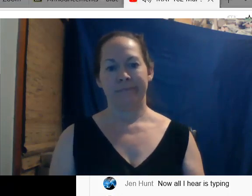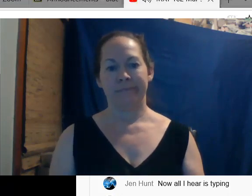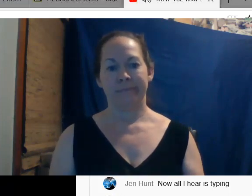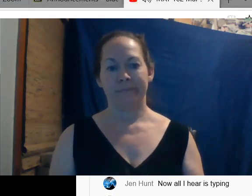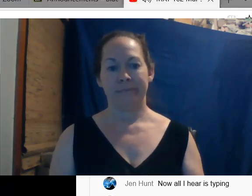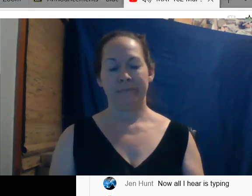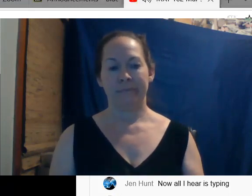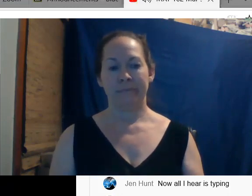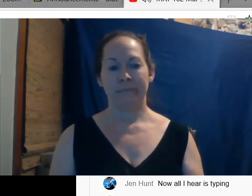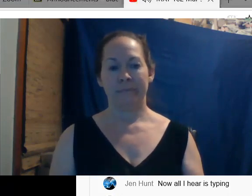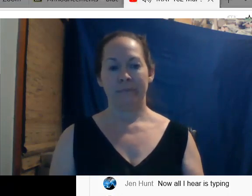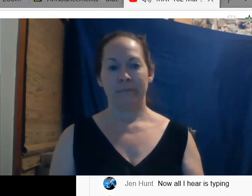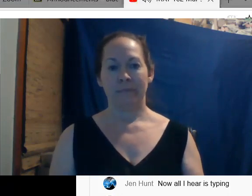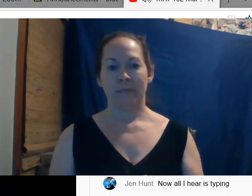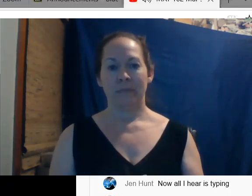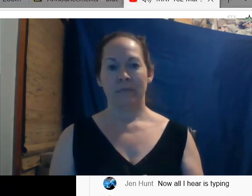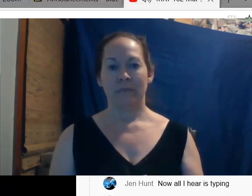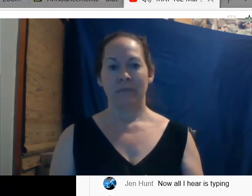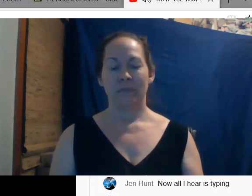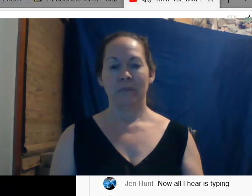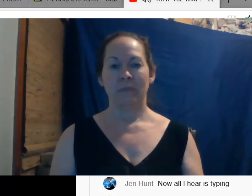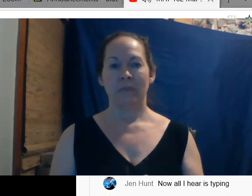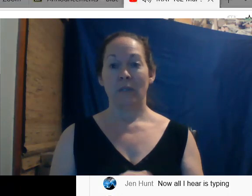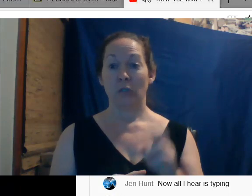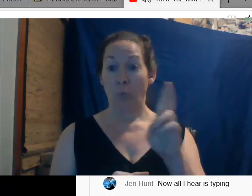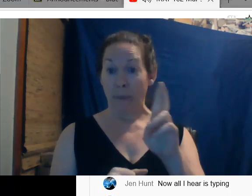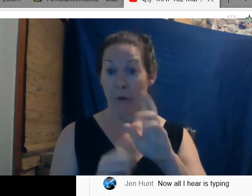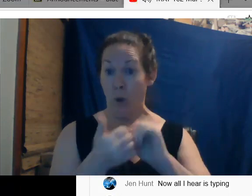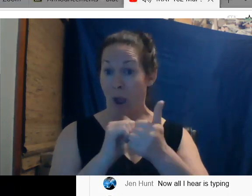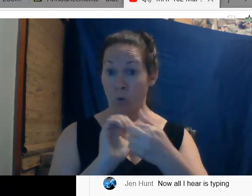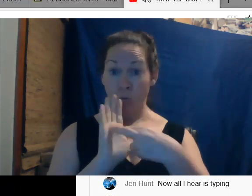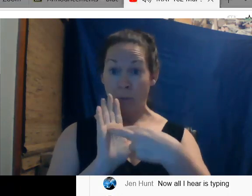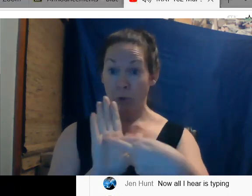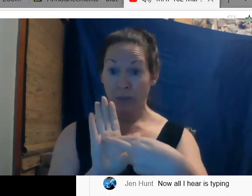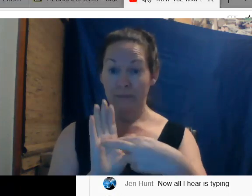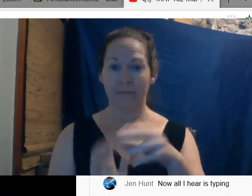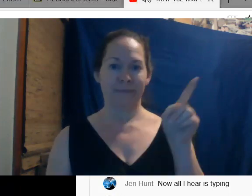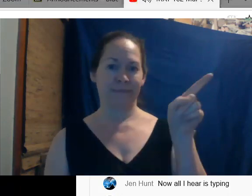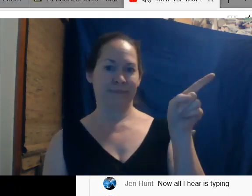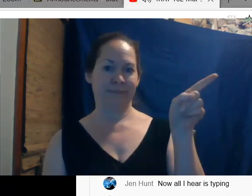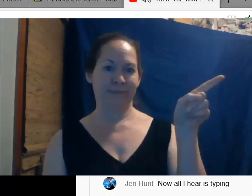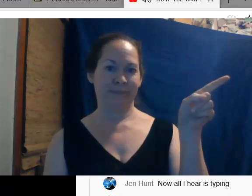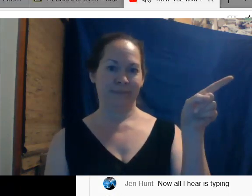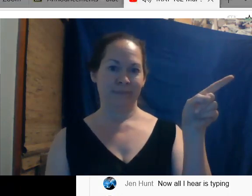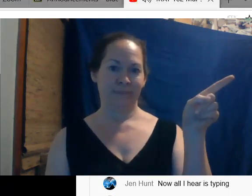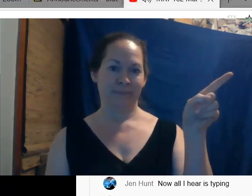we can also write it as 1 over whatever we had